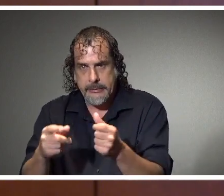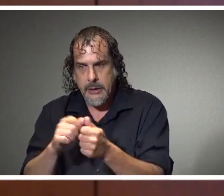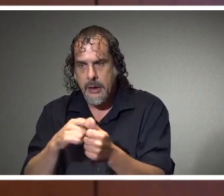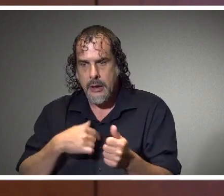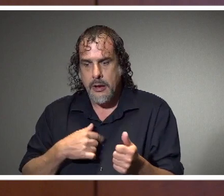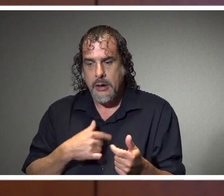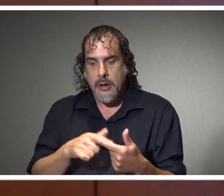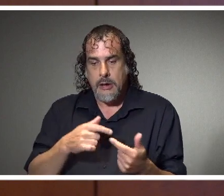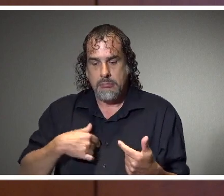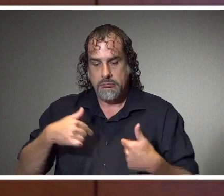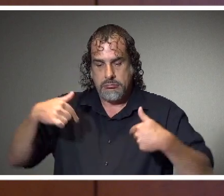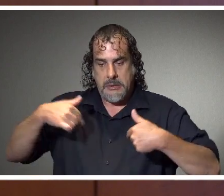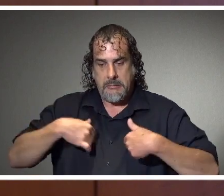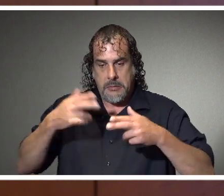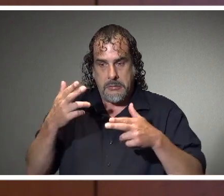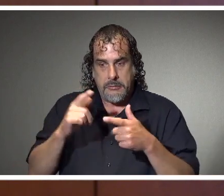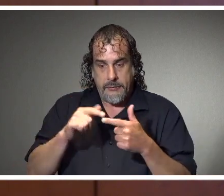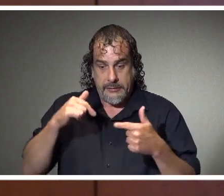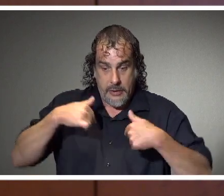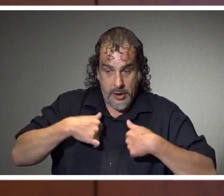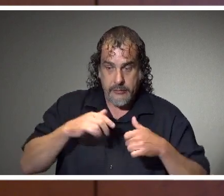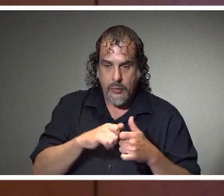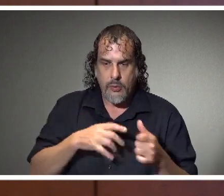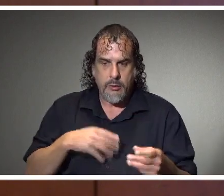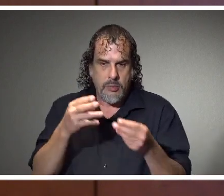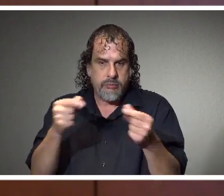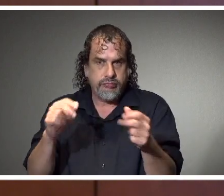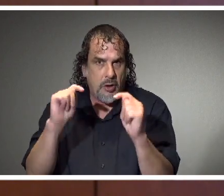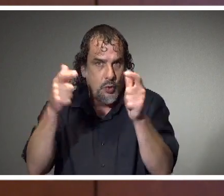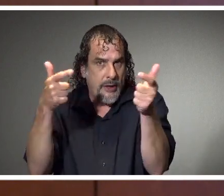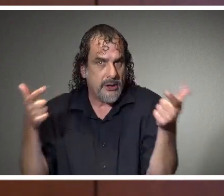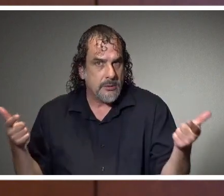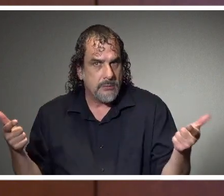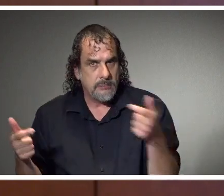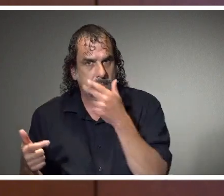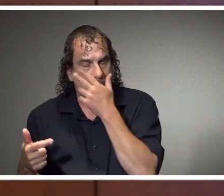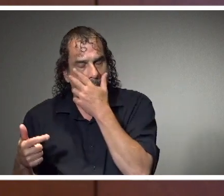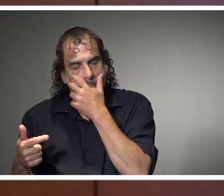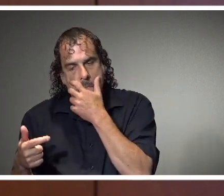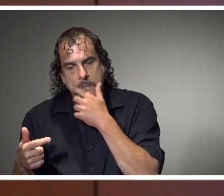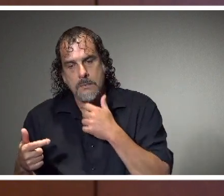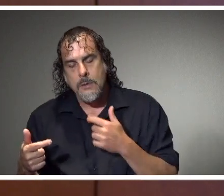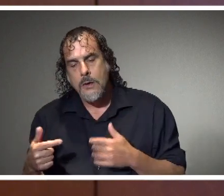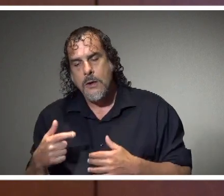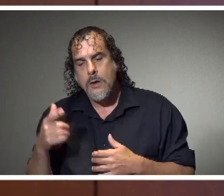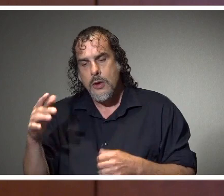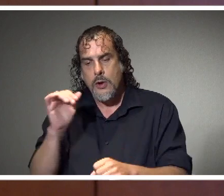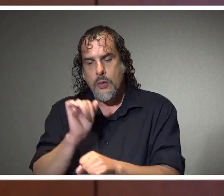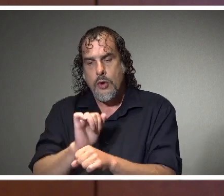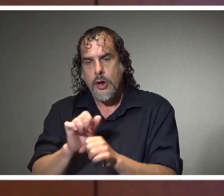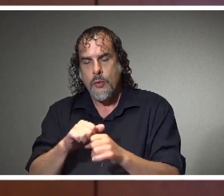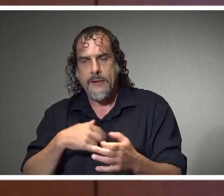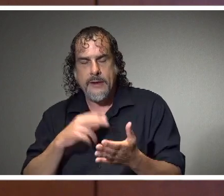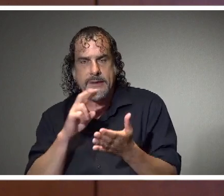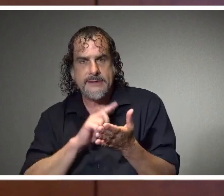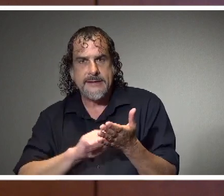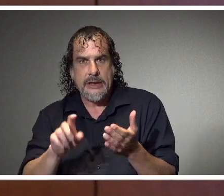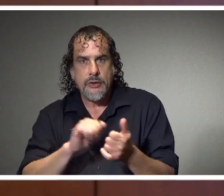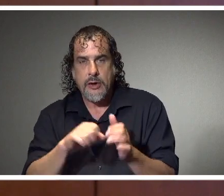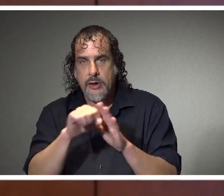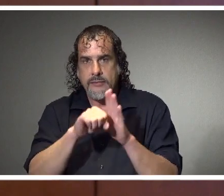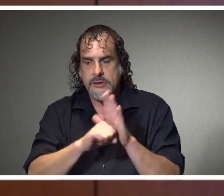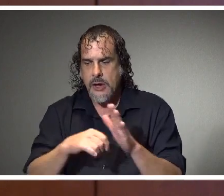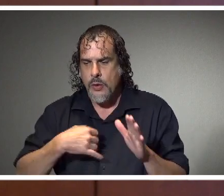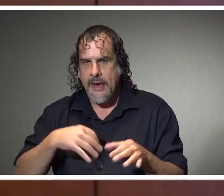MEMA, and we make it happen. I do want to report in that been working with the Secretary of State's office. We have elections coming up